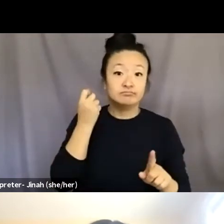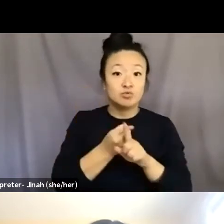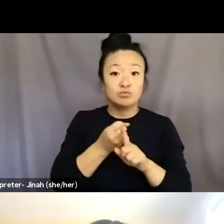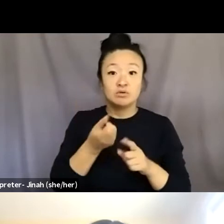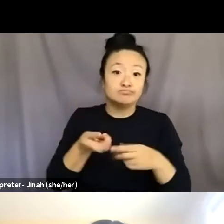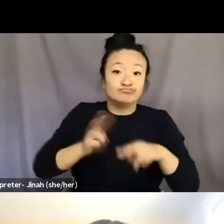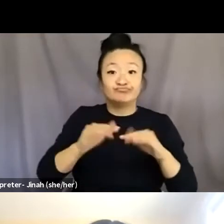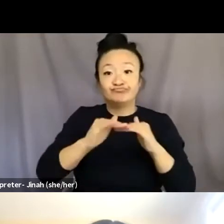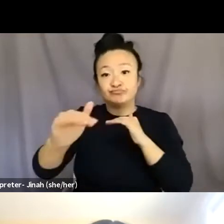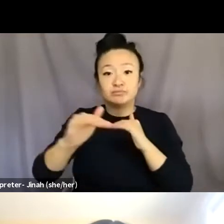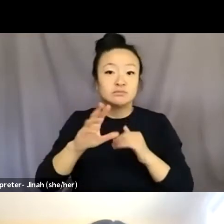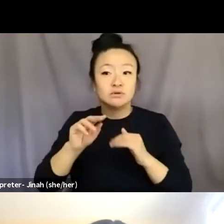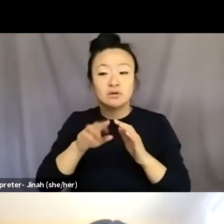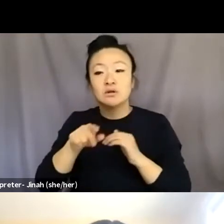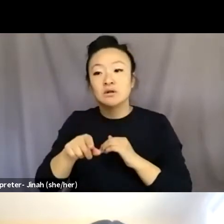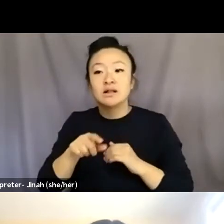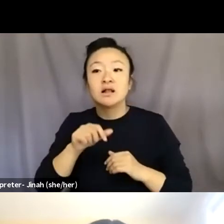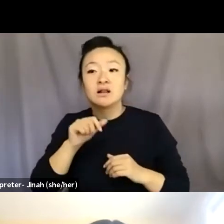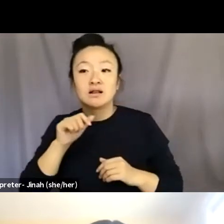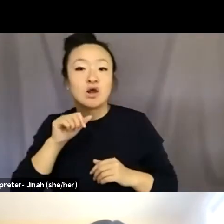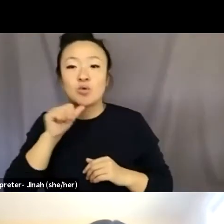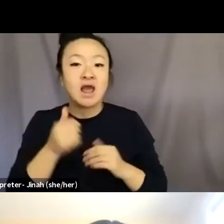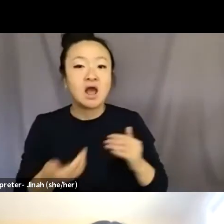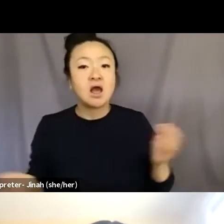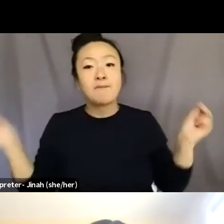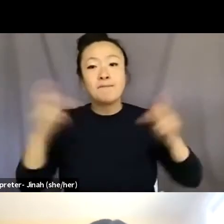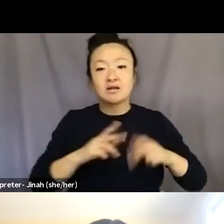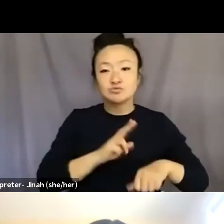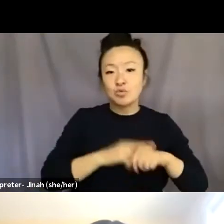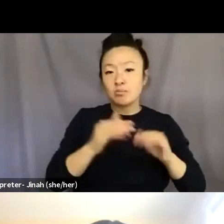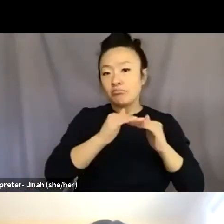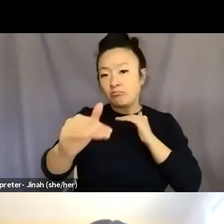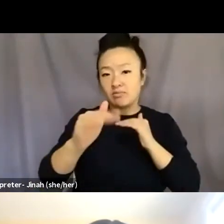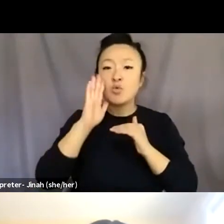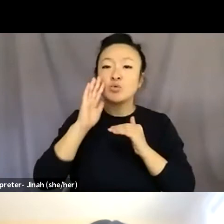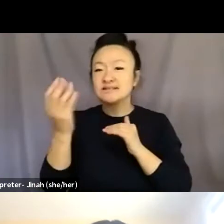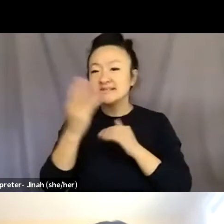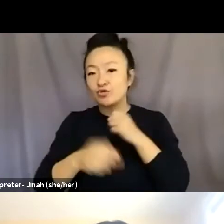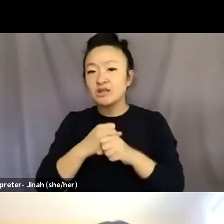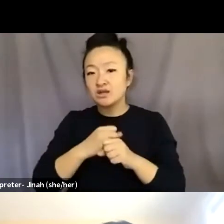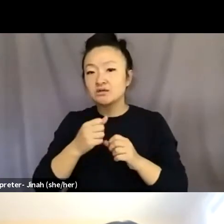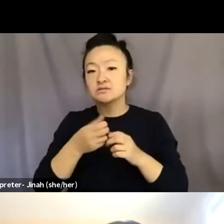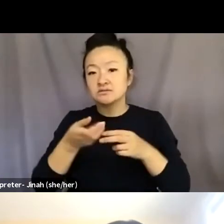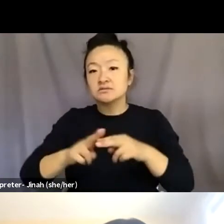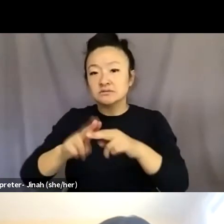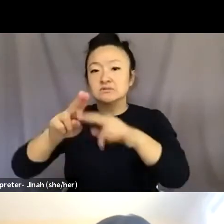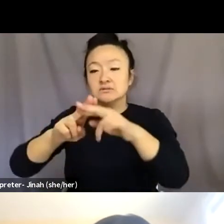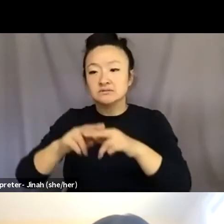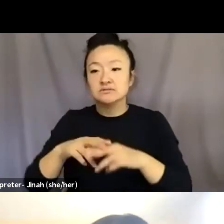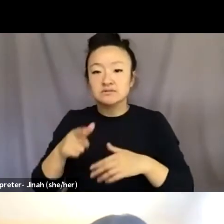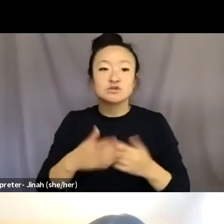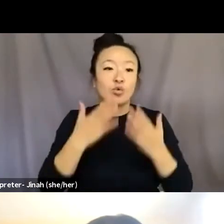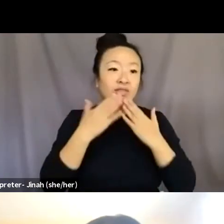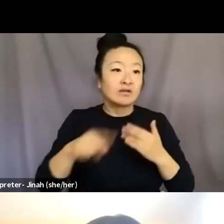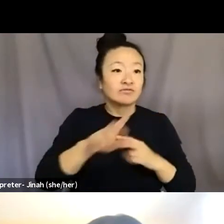expenses will return to pre-pandemic levels right away, but it will take several years for our revenue to catch up with that. And I hope those people who've all stepped in and helped in this